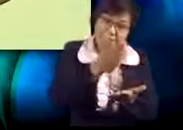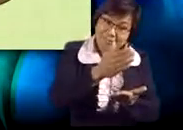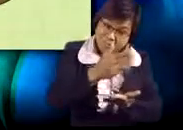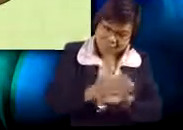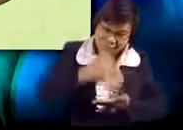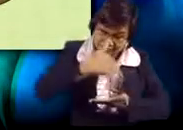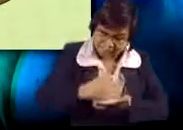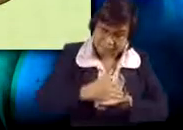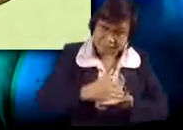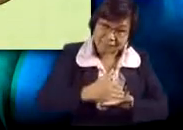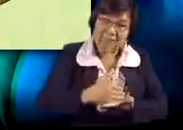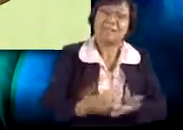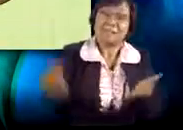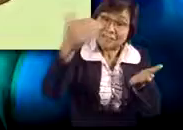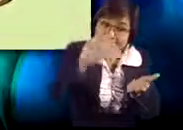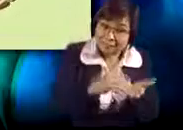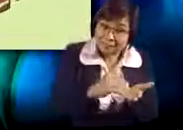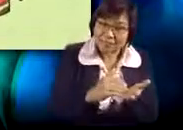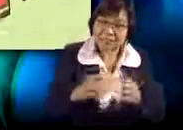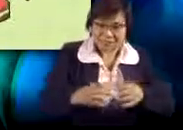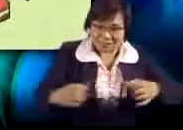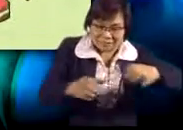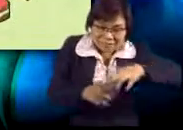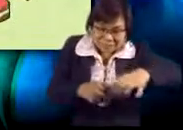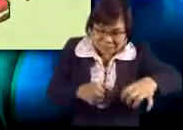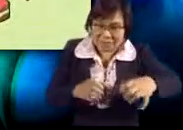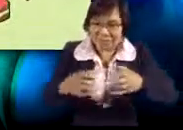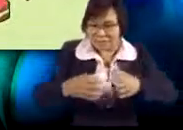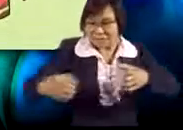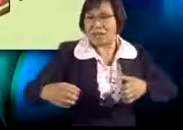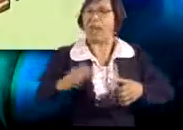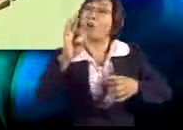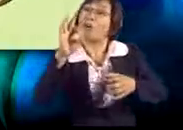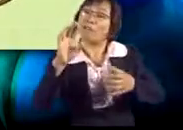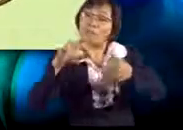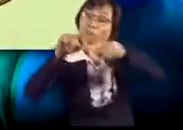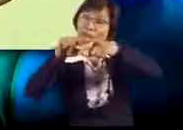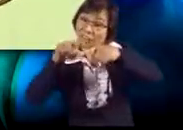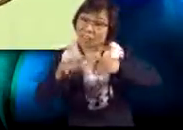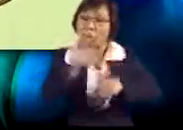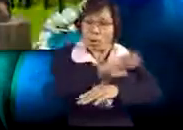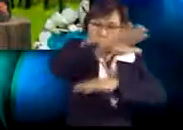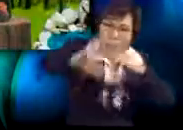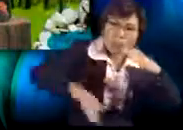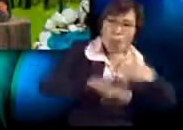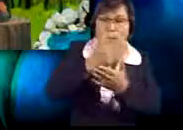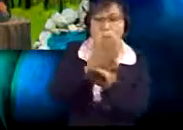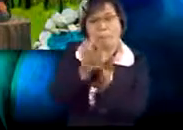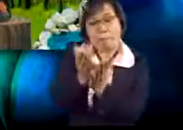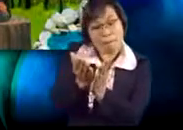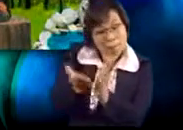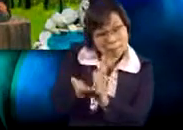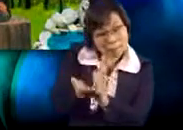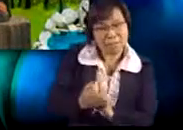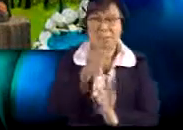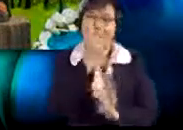parts, again, one piece could be a fraction of the whole cake. Let's look